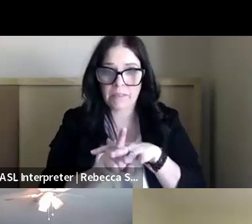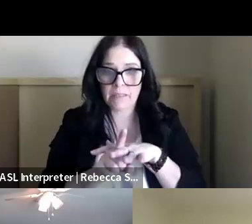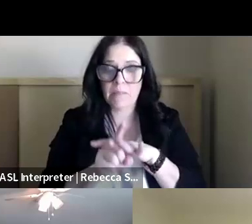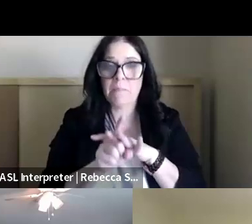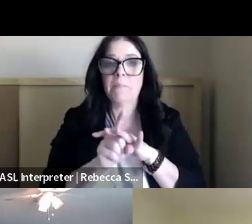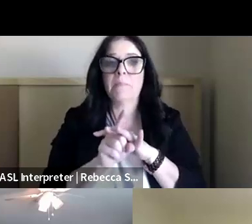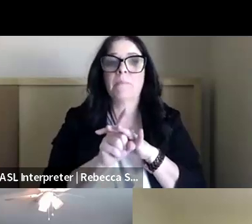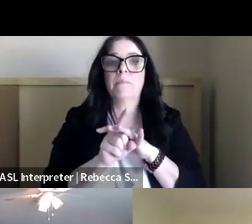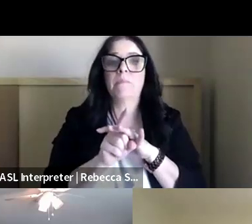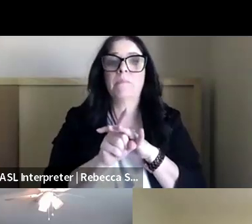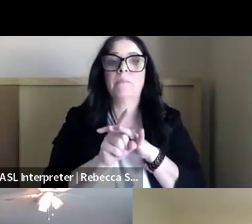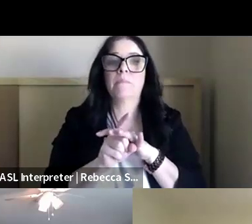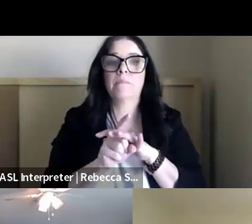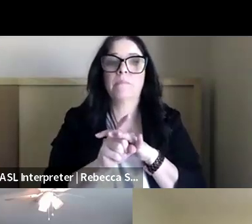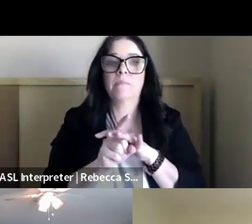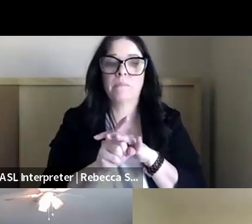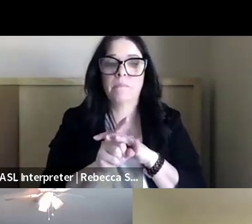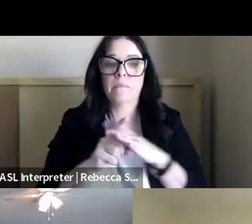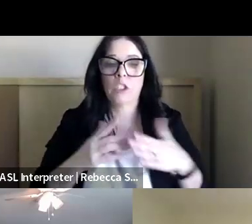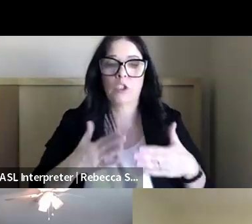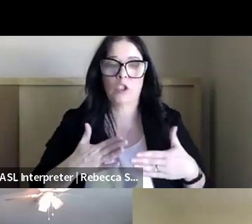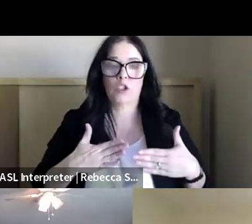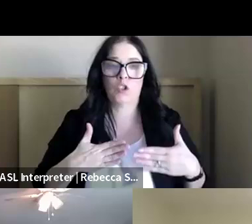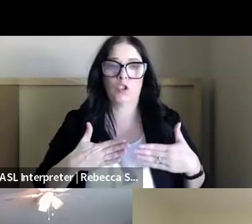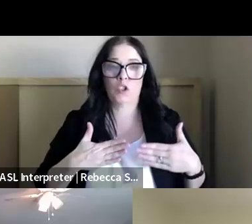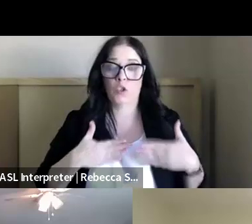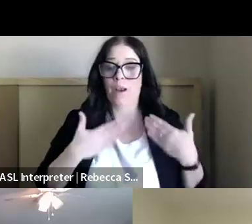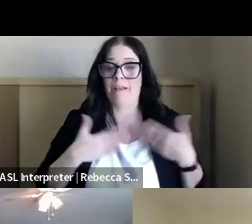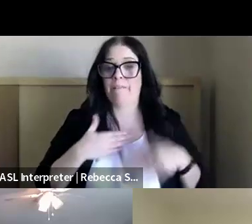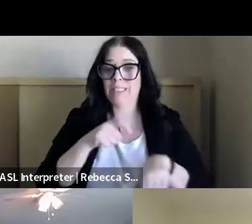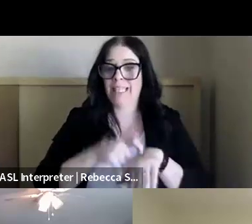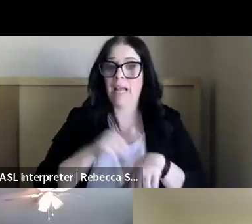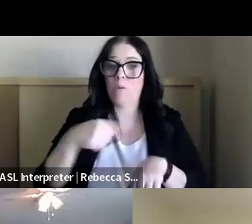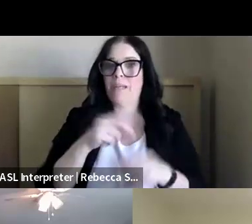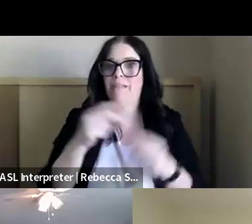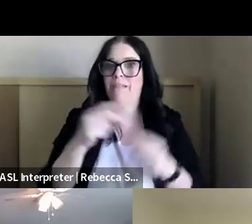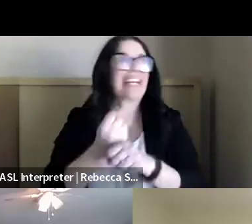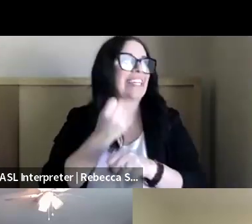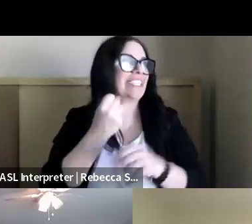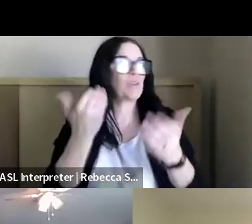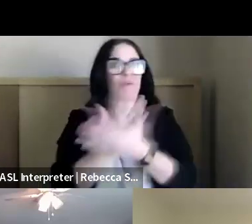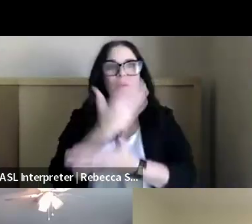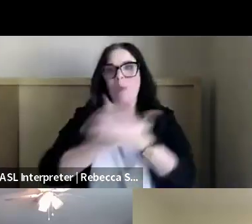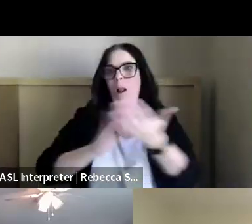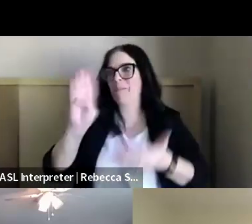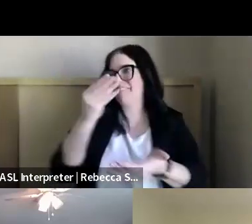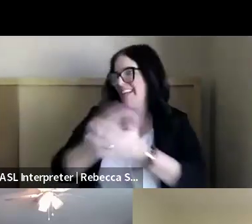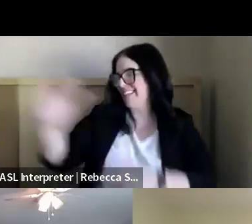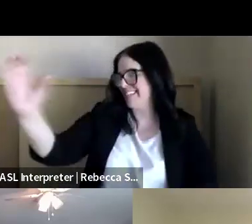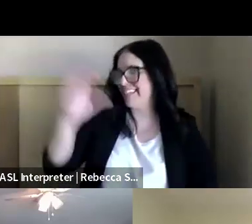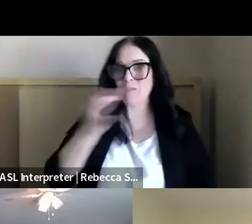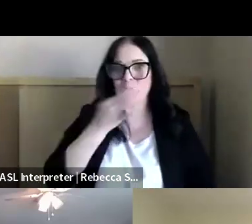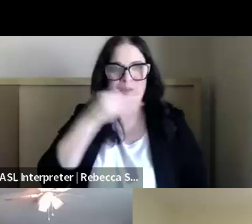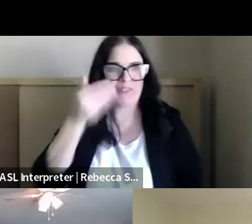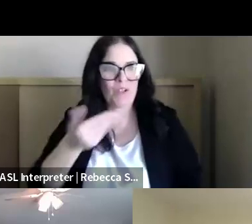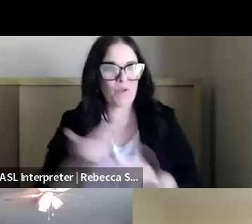the joyful time that we suddenly would get a lot of new Part B funding and new grant process is going to start,